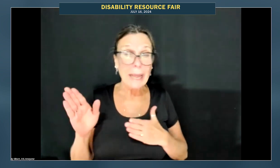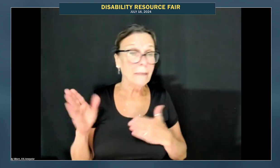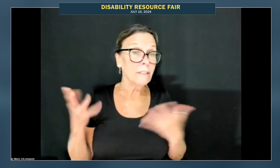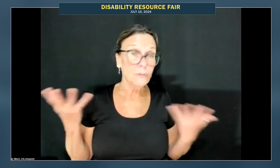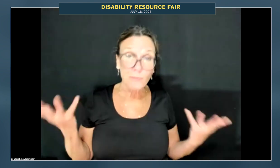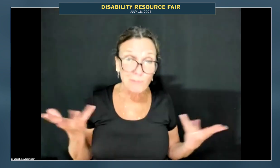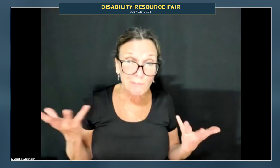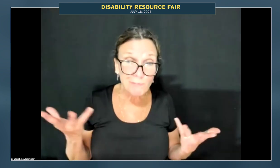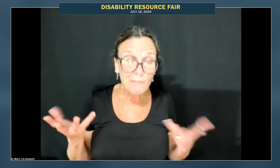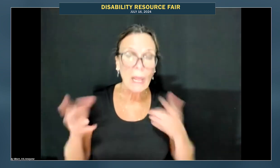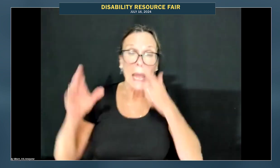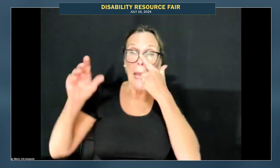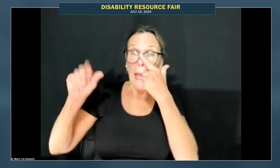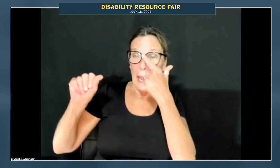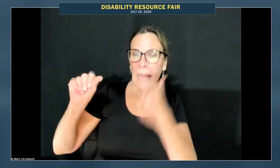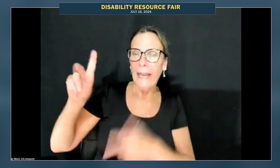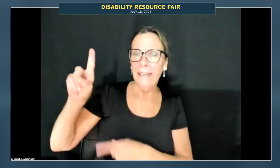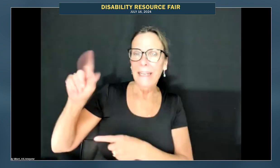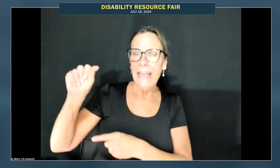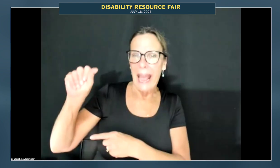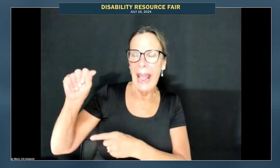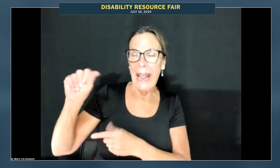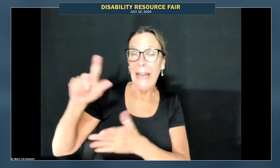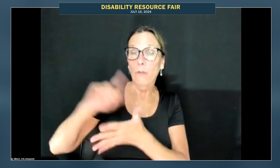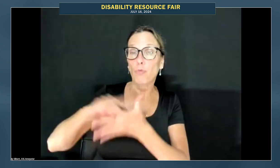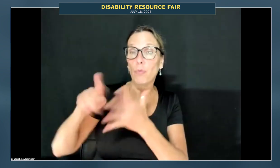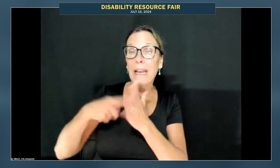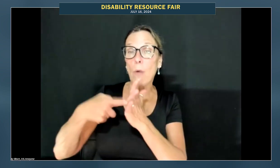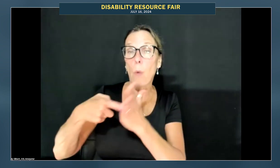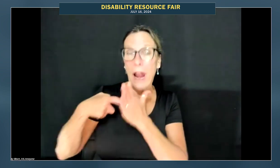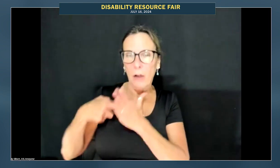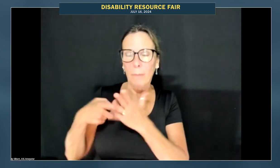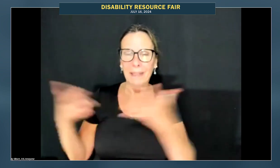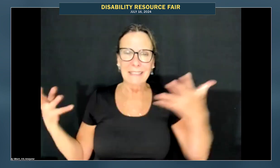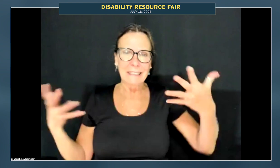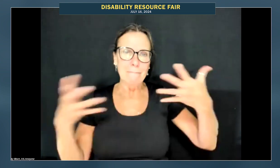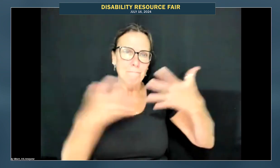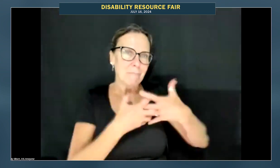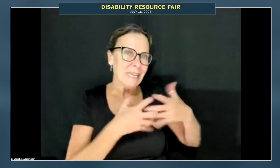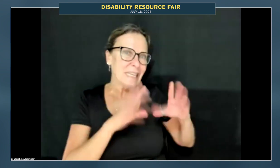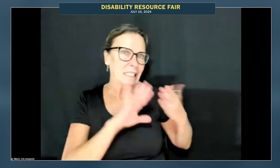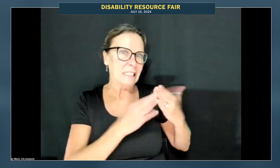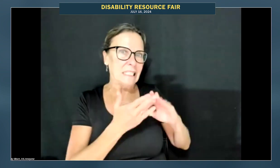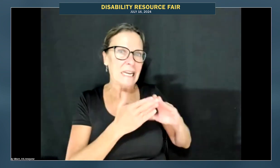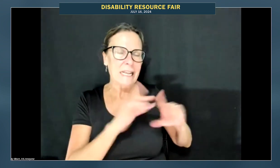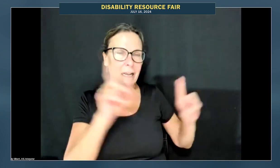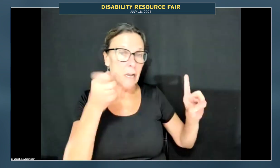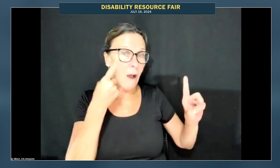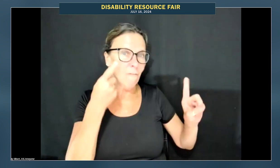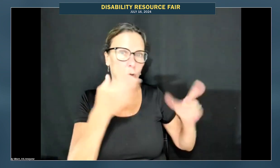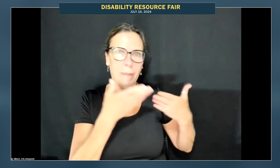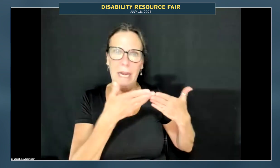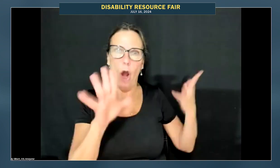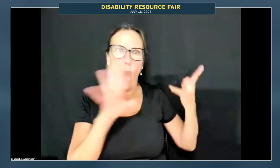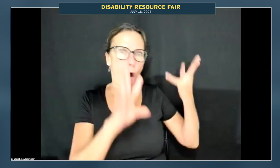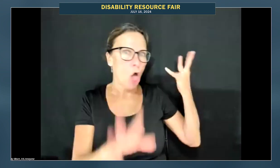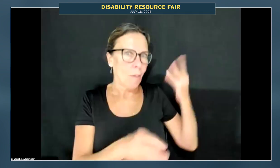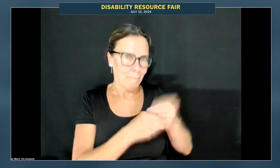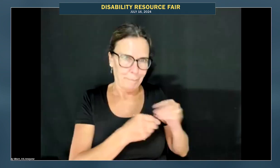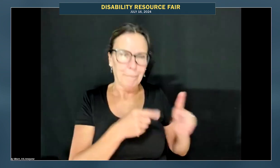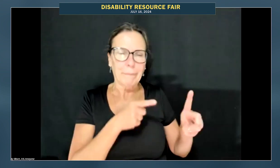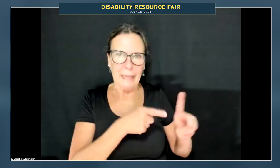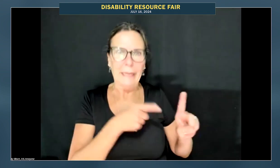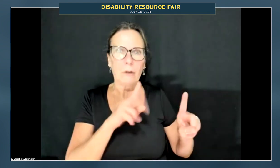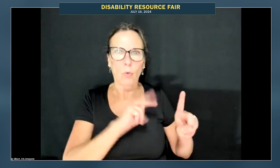ADA requirements meet state city government as a whole in Northampton. Our